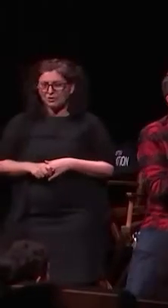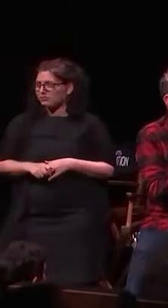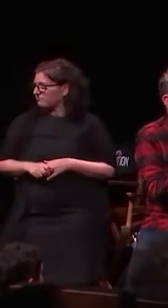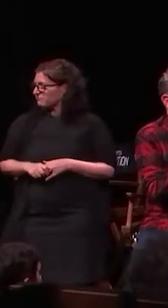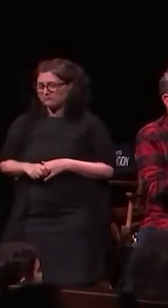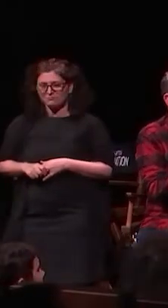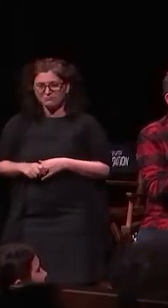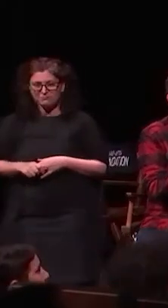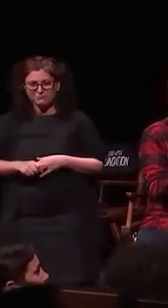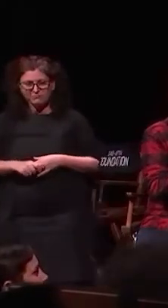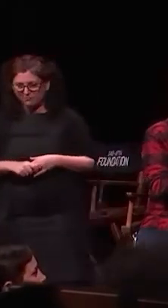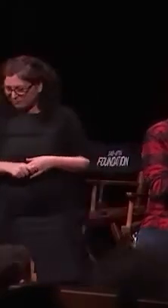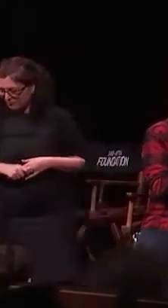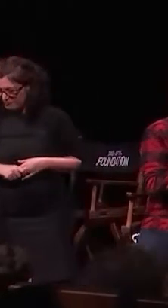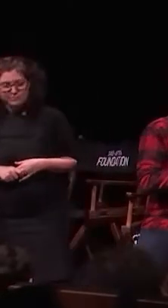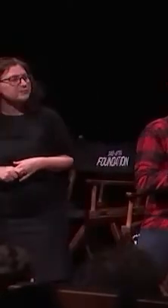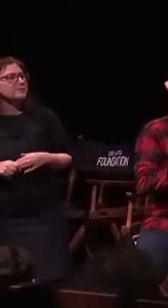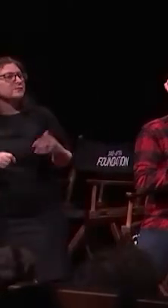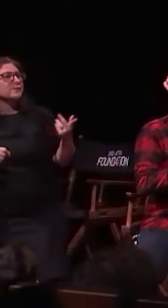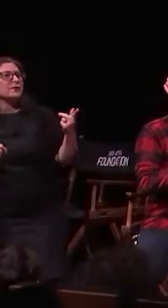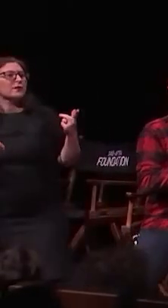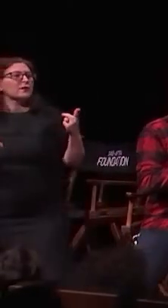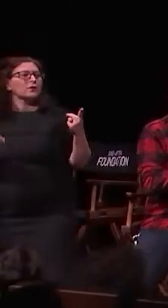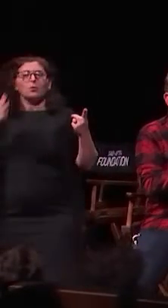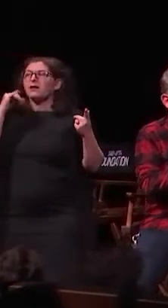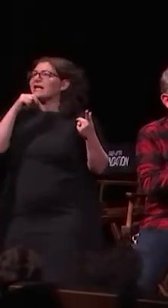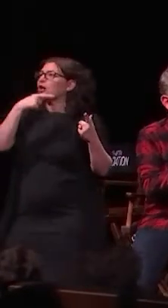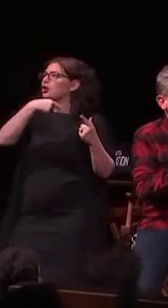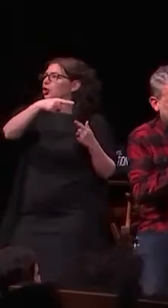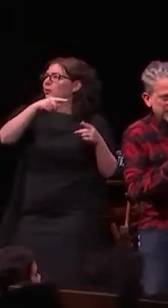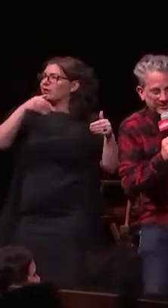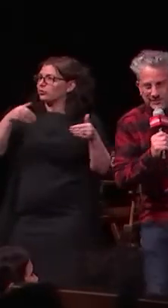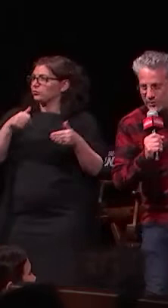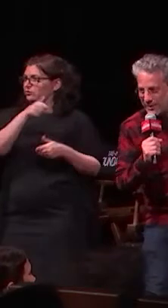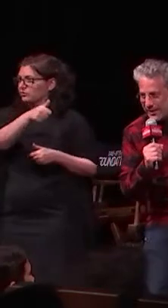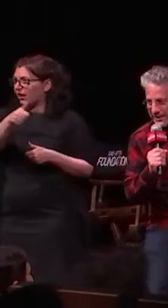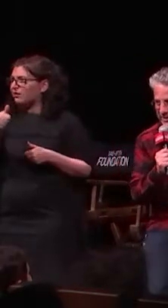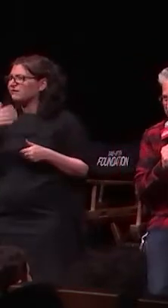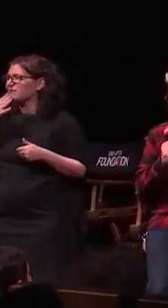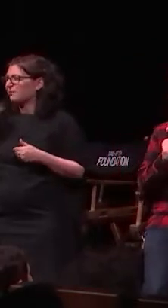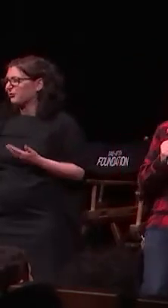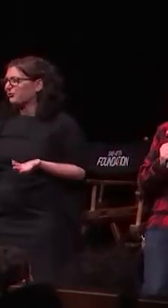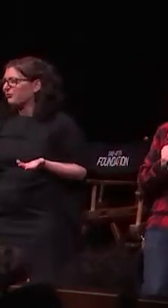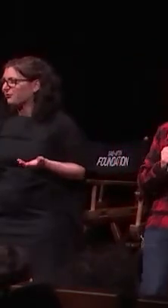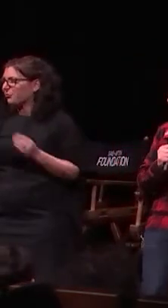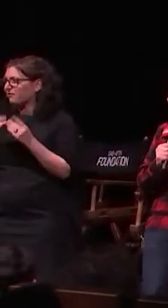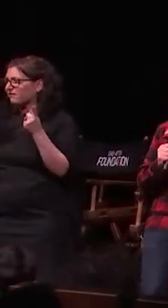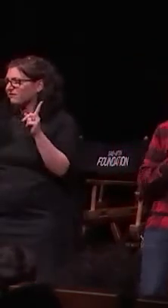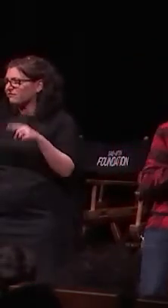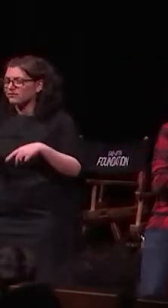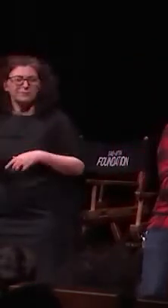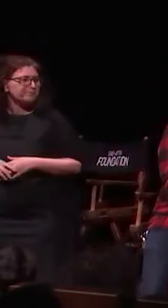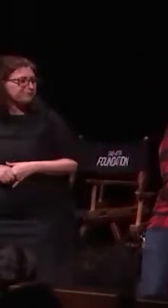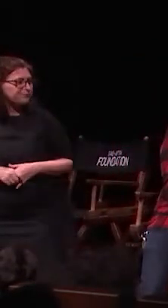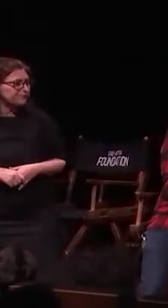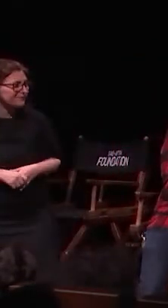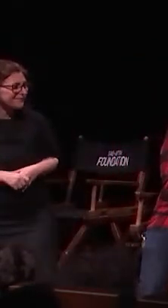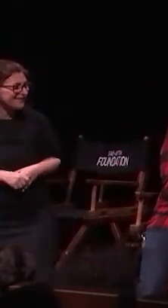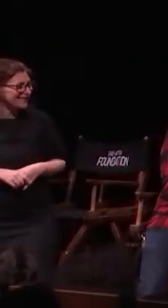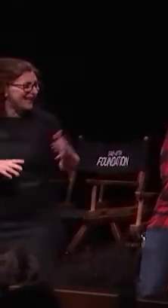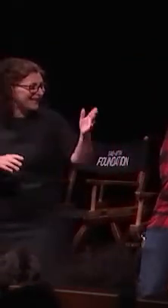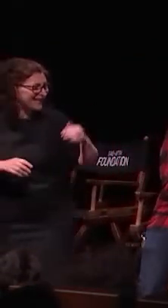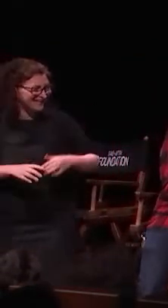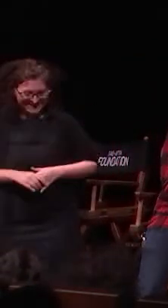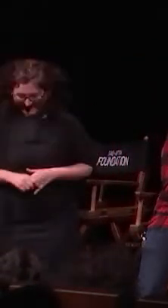So I'll just do a quick introduction. Actually, why don't we have you guys introduce yourselves? It'll be better that way, more effective.